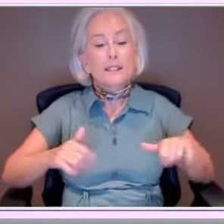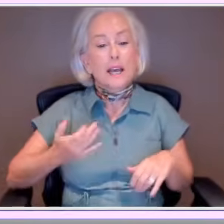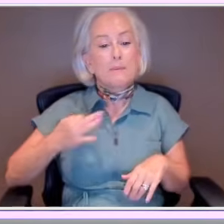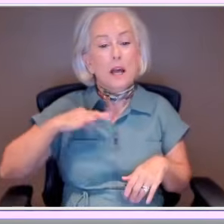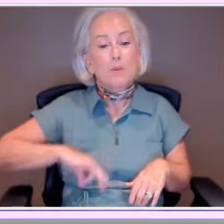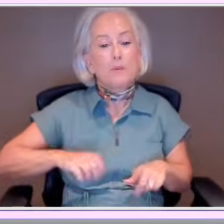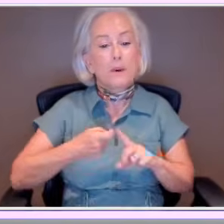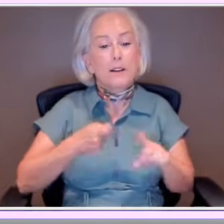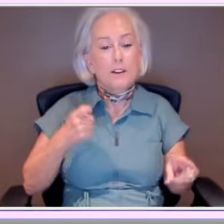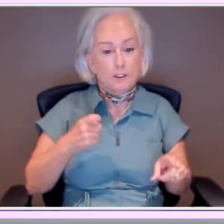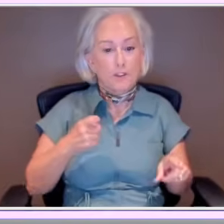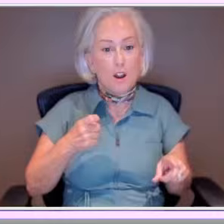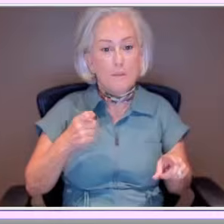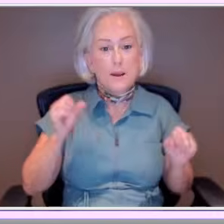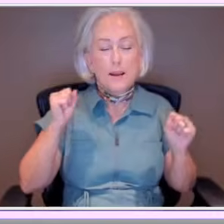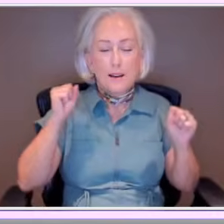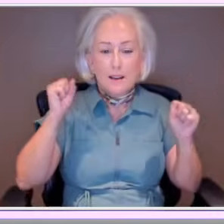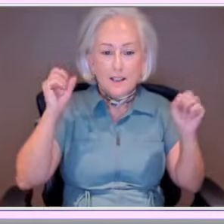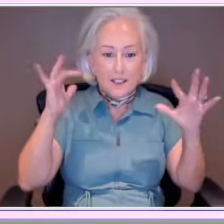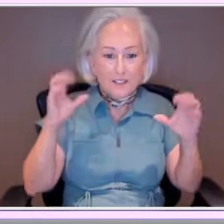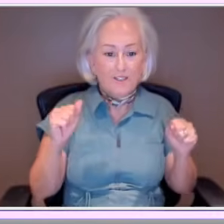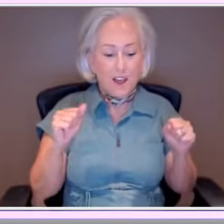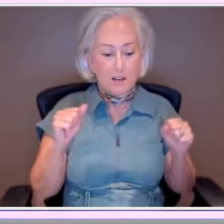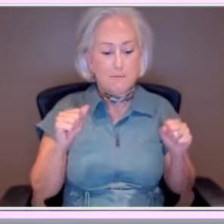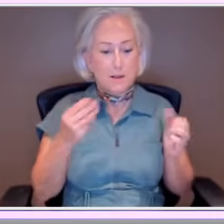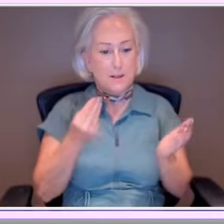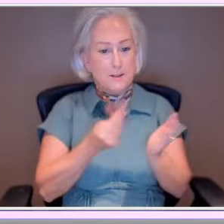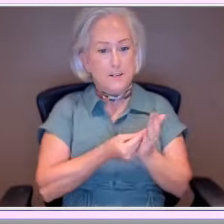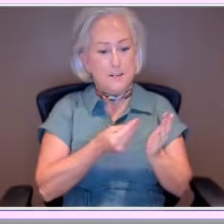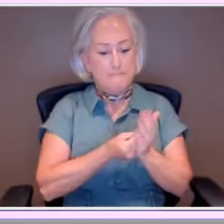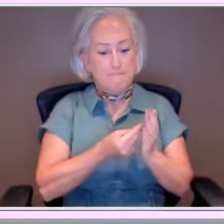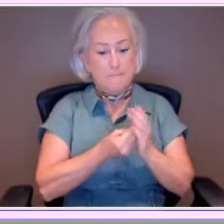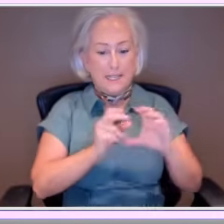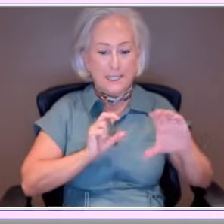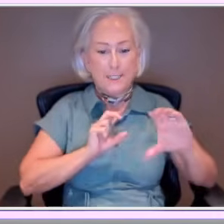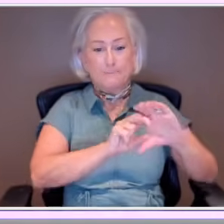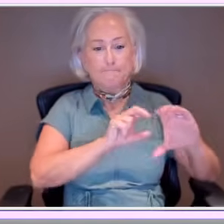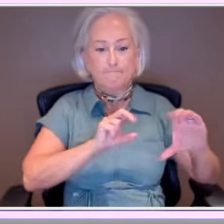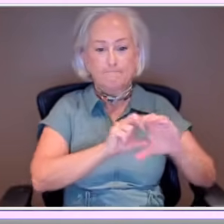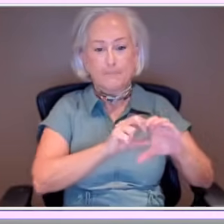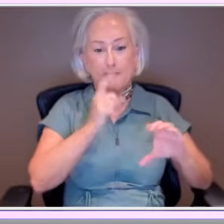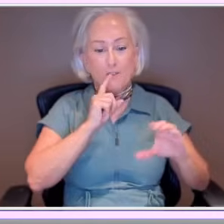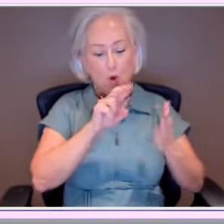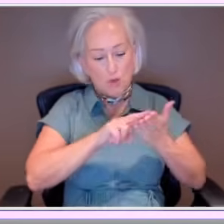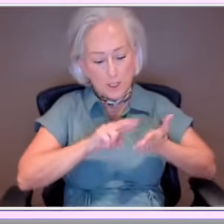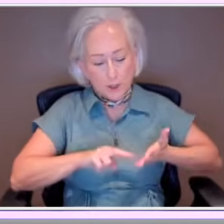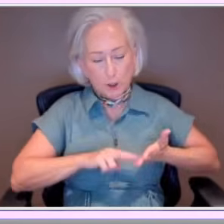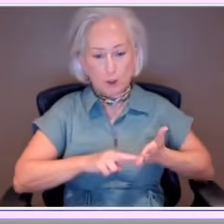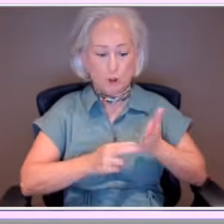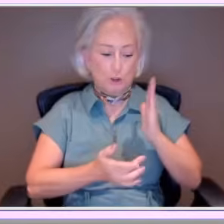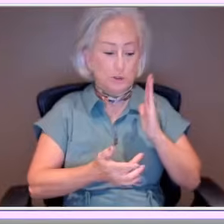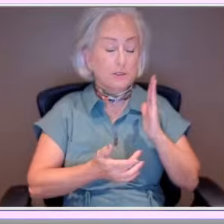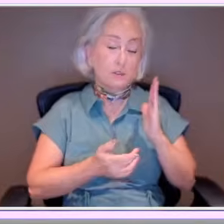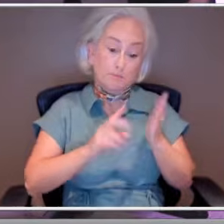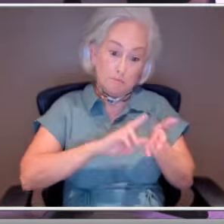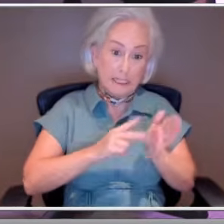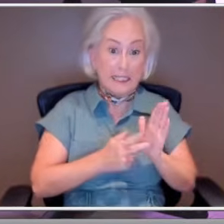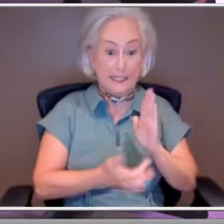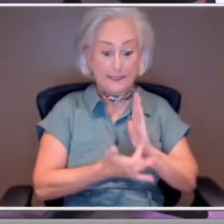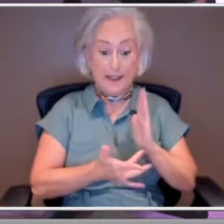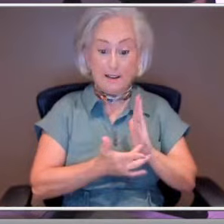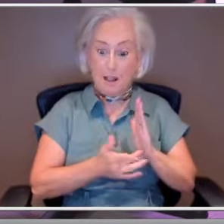incredible investment in this industry and from industry in this area, and so technology has turned over pretty quickly here. Keith, you also